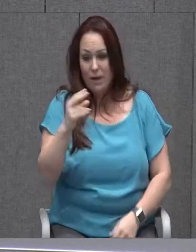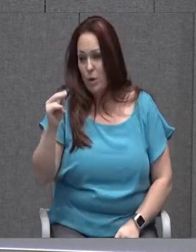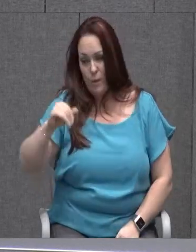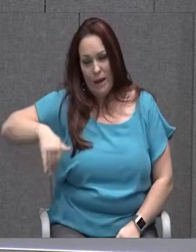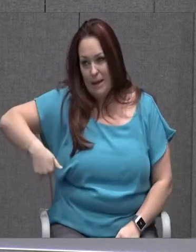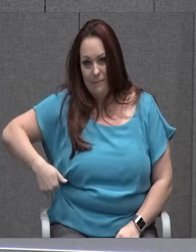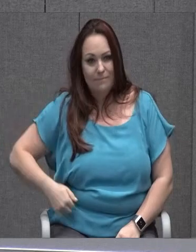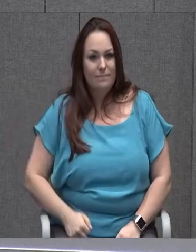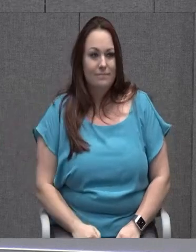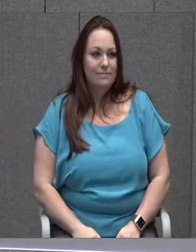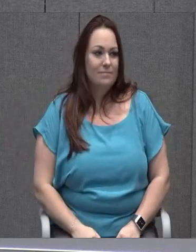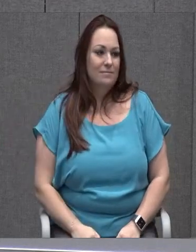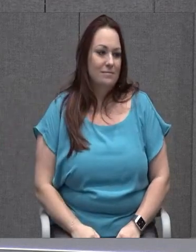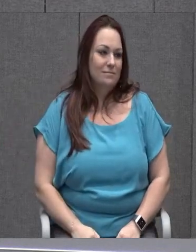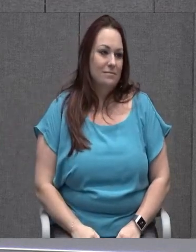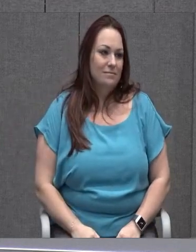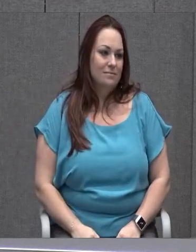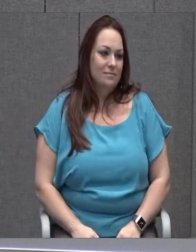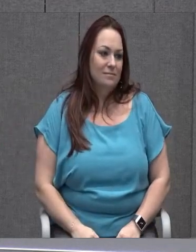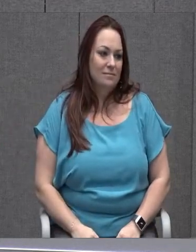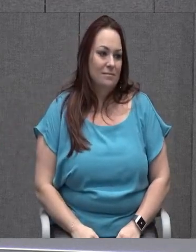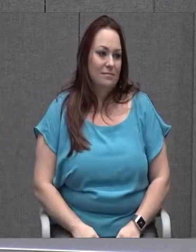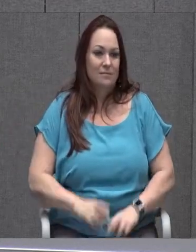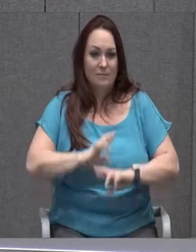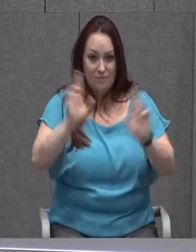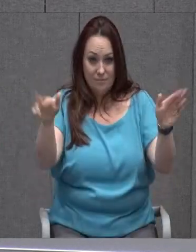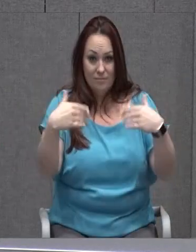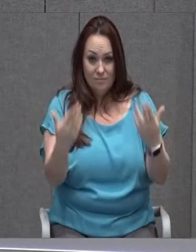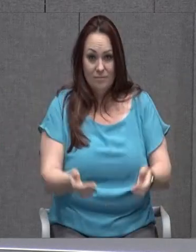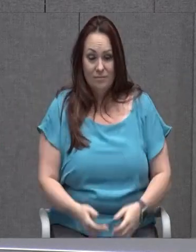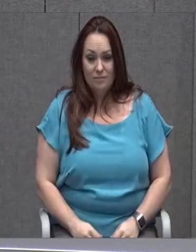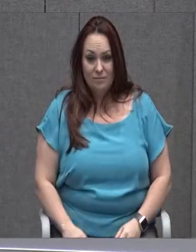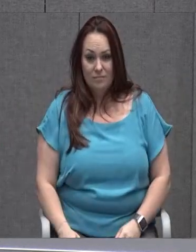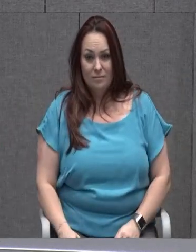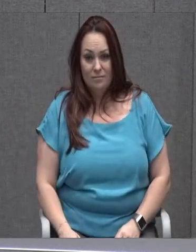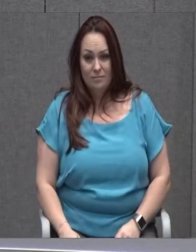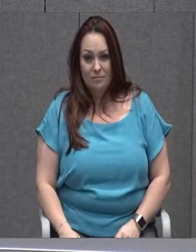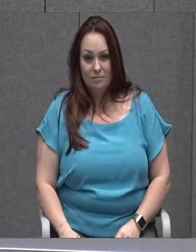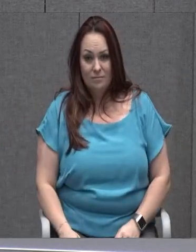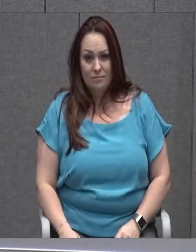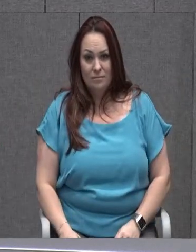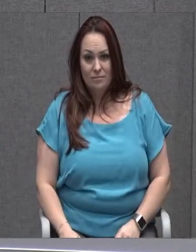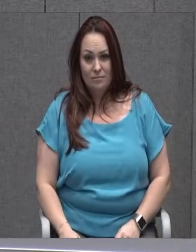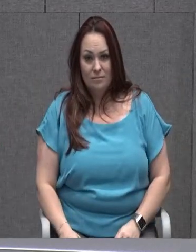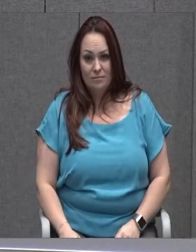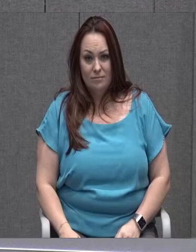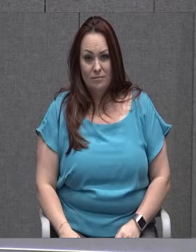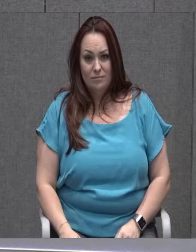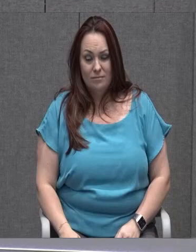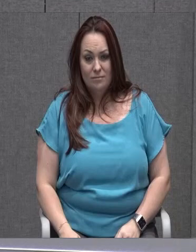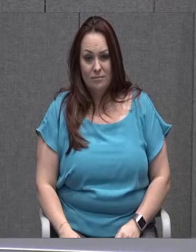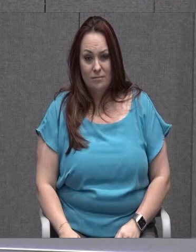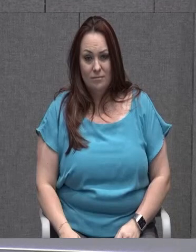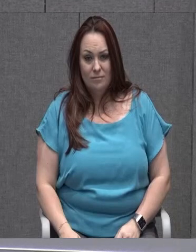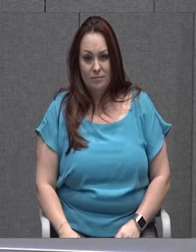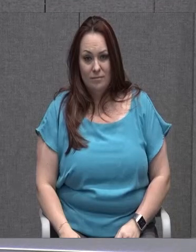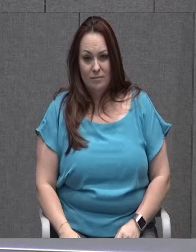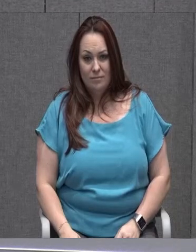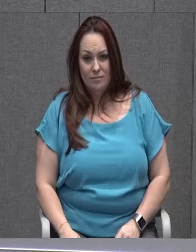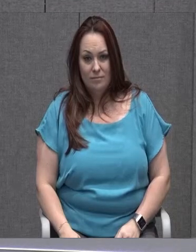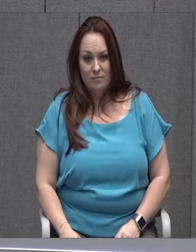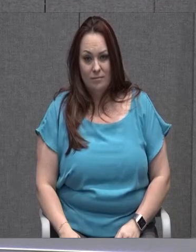¿Listos? En sus marcas. ¿Listos? ¡Fuera! ¡Vamos! 2. 2. Okay.